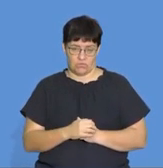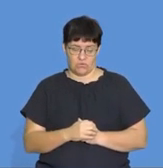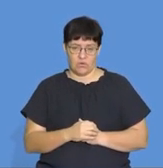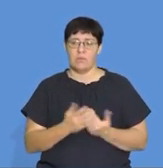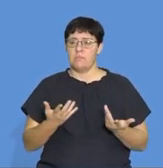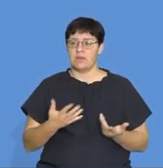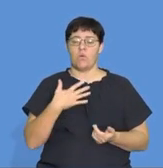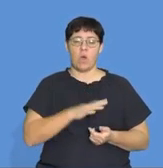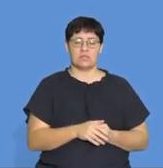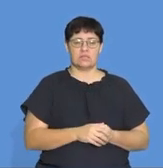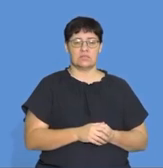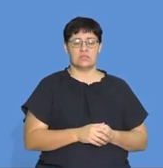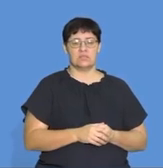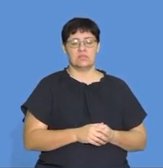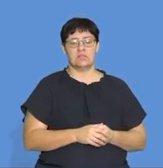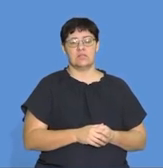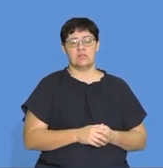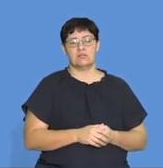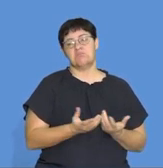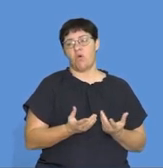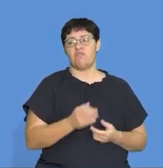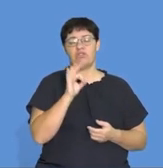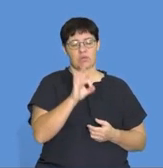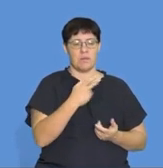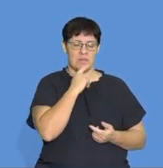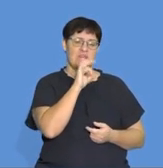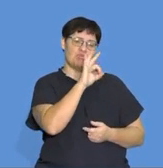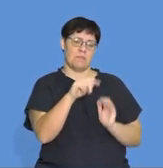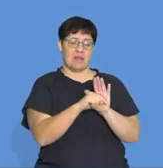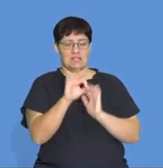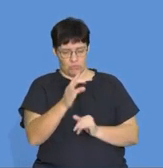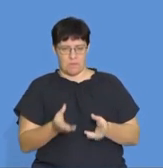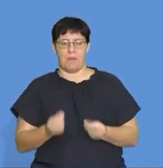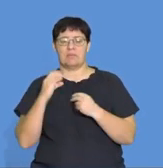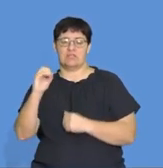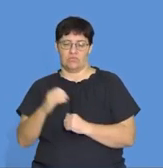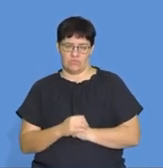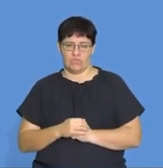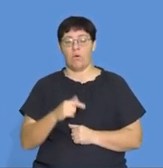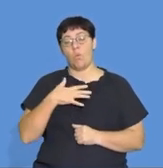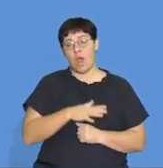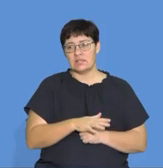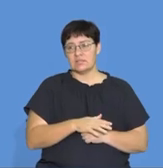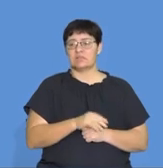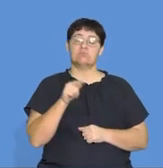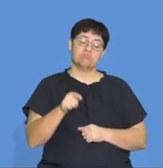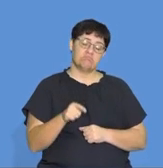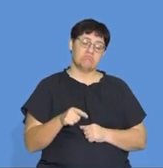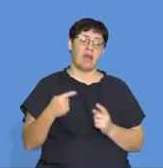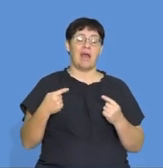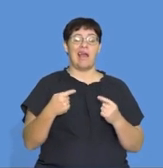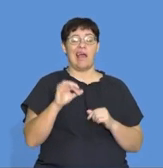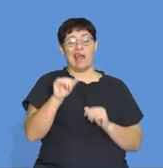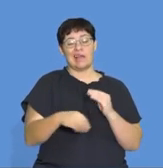an additive inverse of 3, it means that is minus 3. If I want an additive inverse of minus